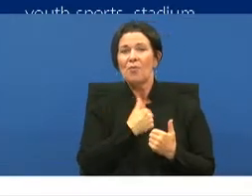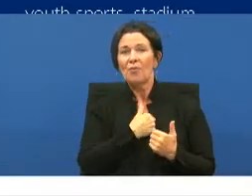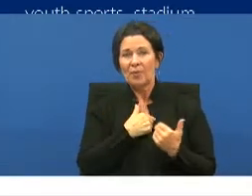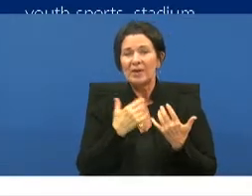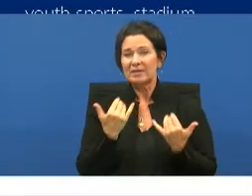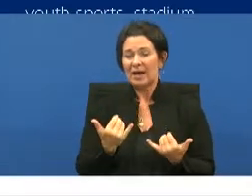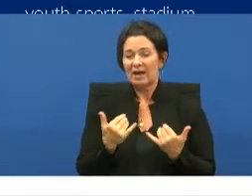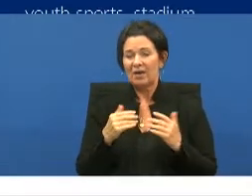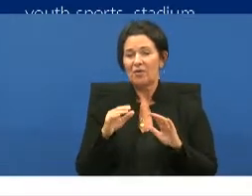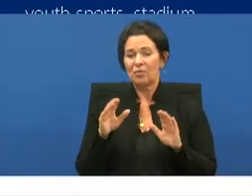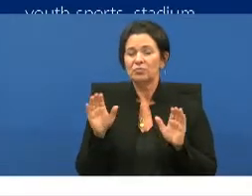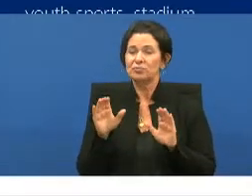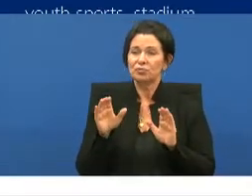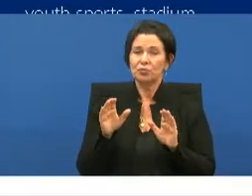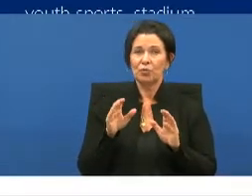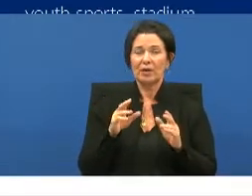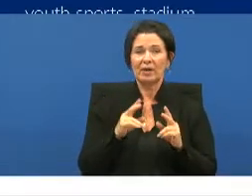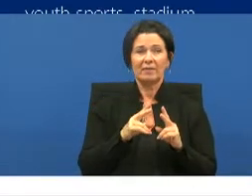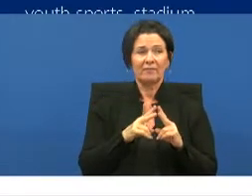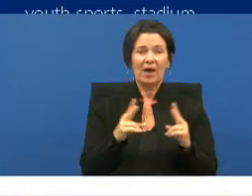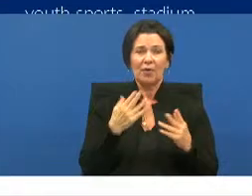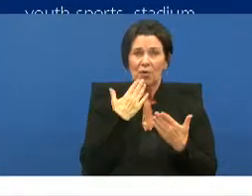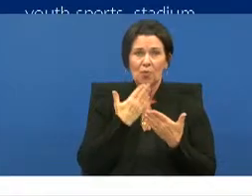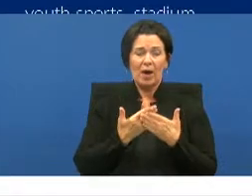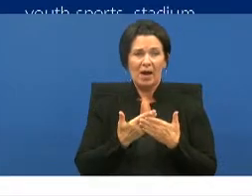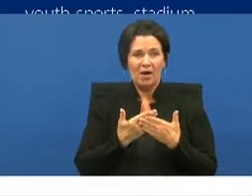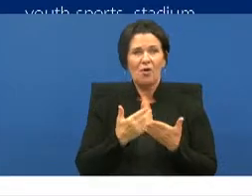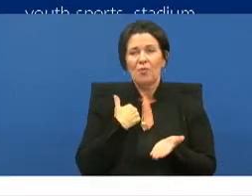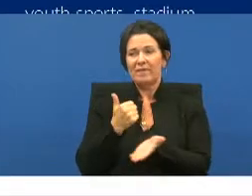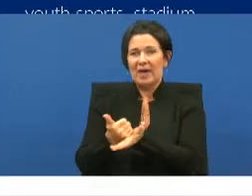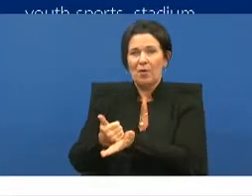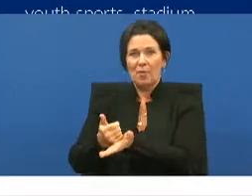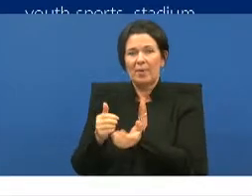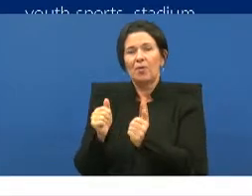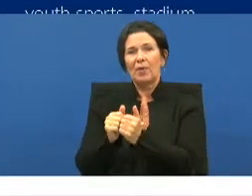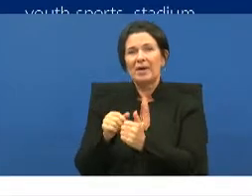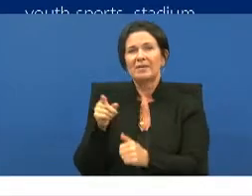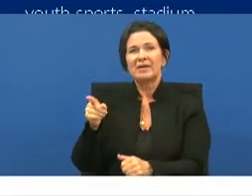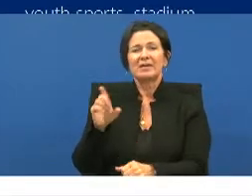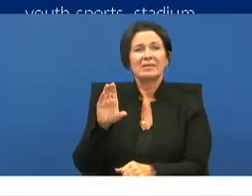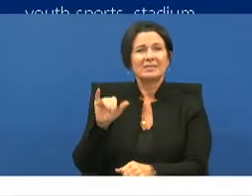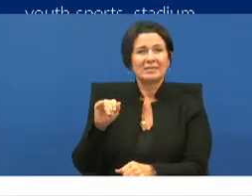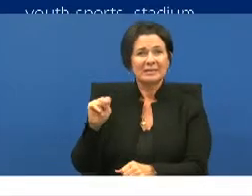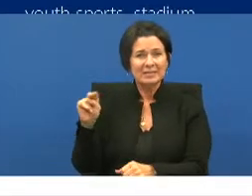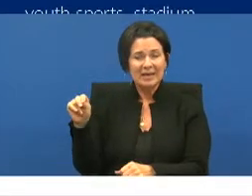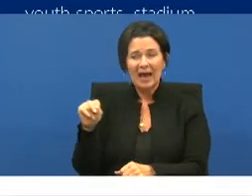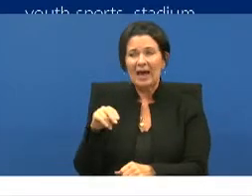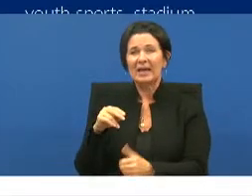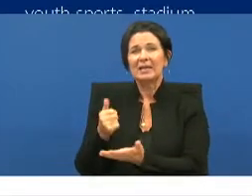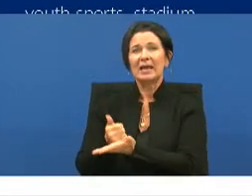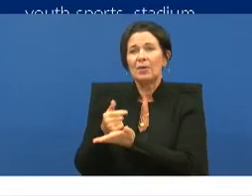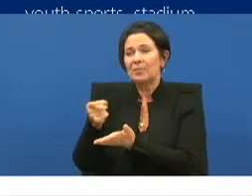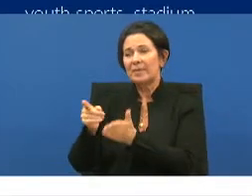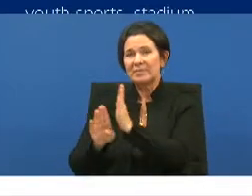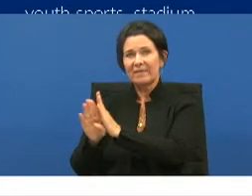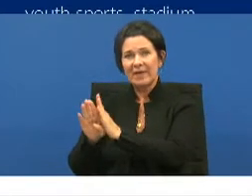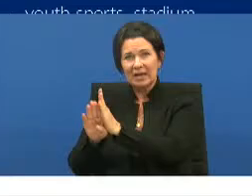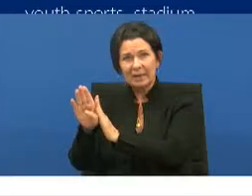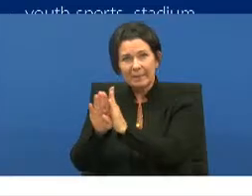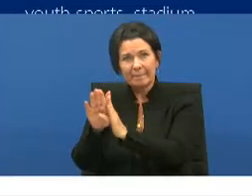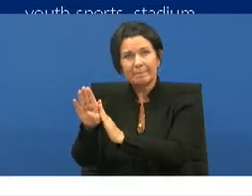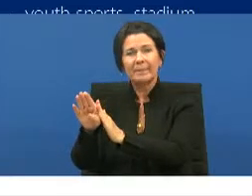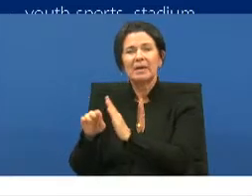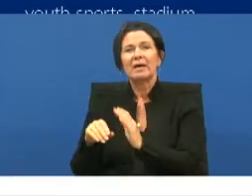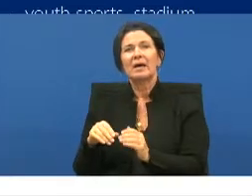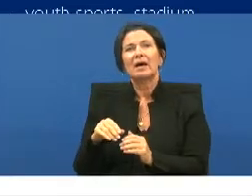very, very well for them. We've been recently involved in Cincinnati's process, have others that have been developed recently or over the years, like